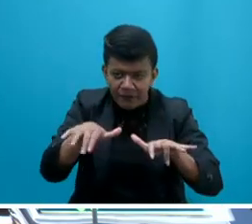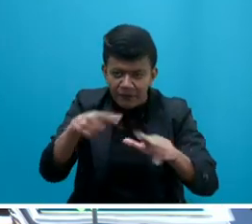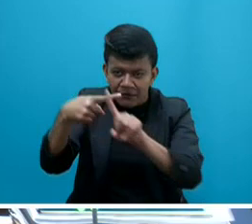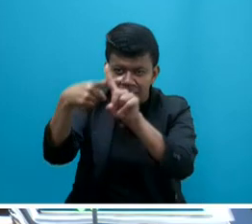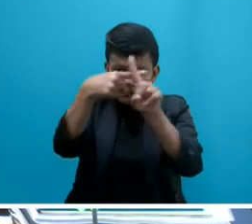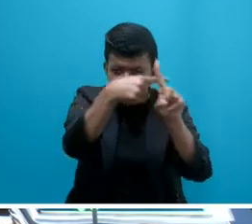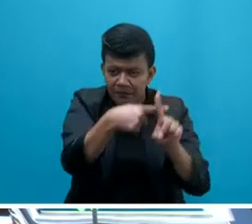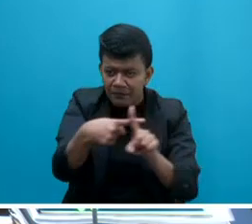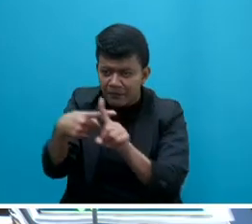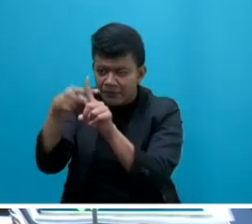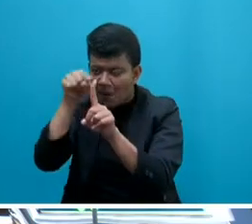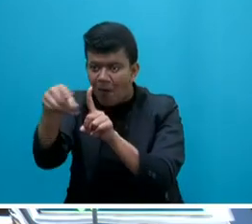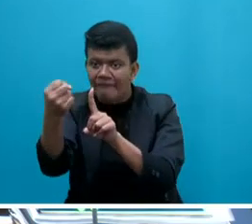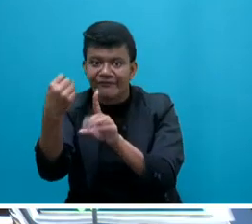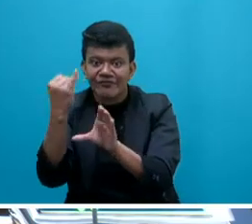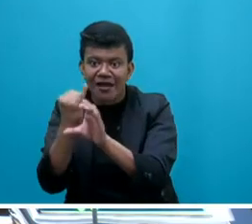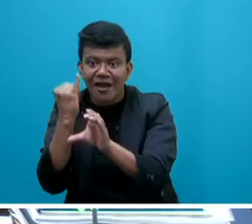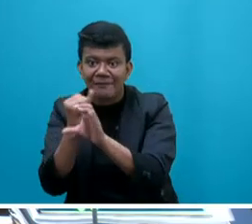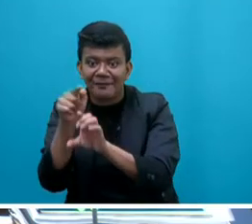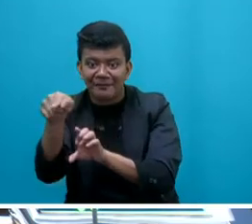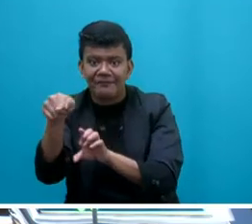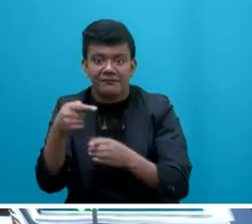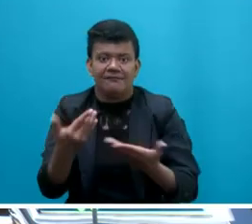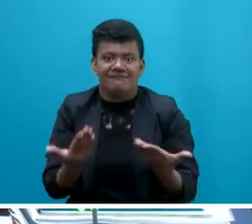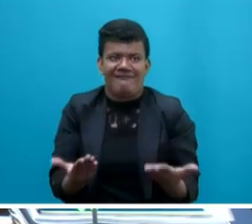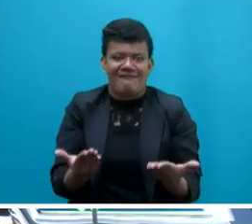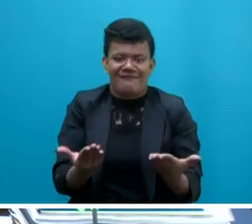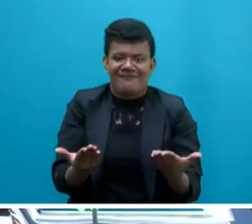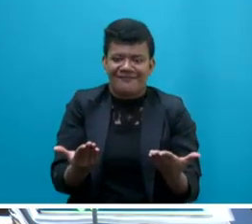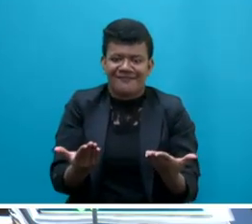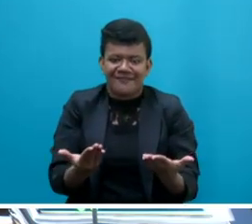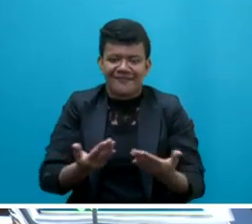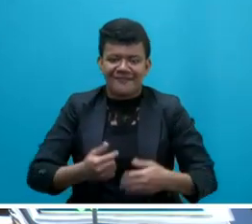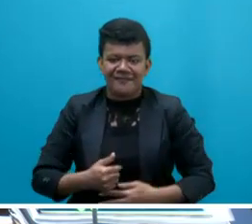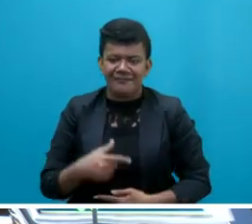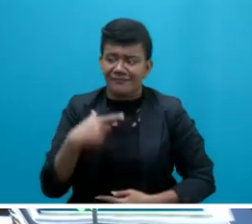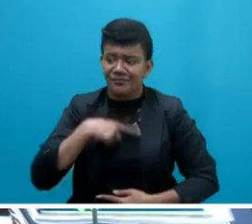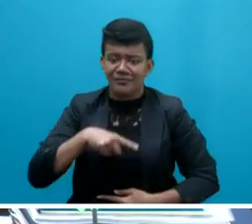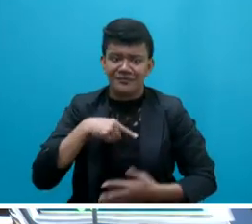infiltrated all facets of society. This extends to the ever-increasing